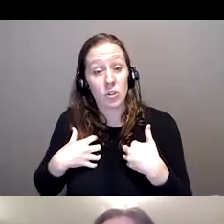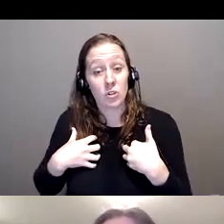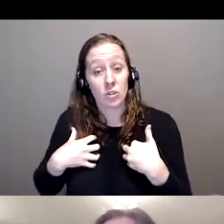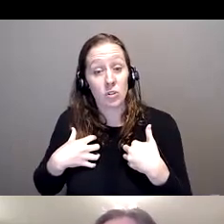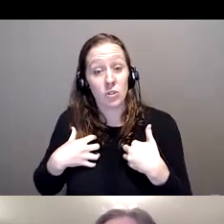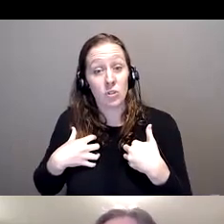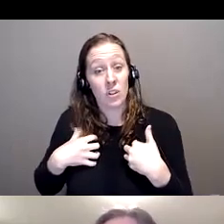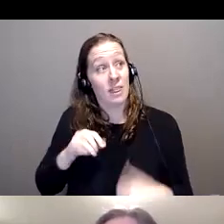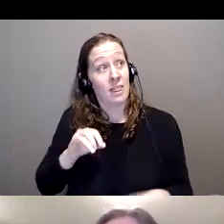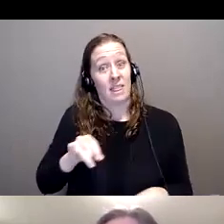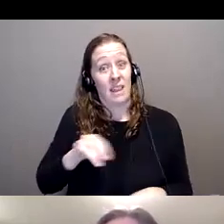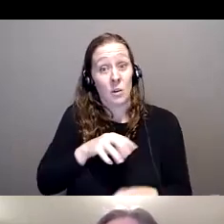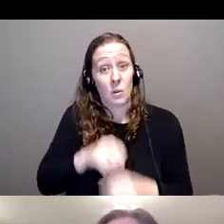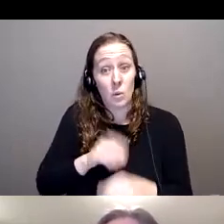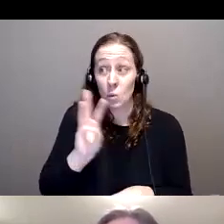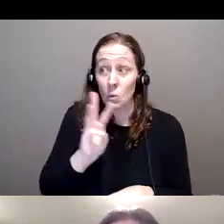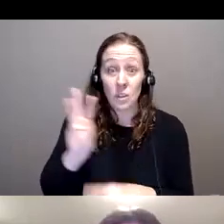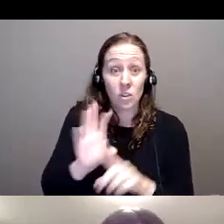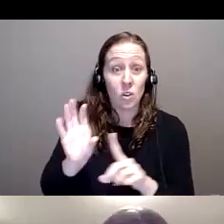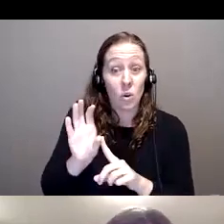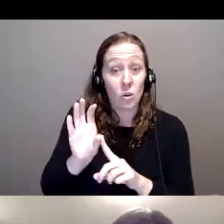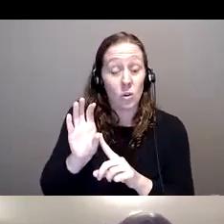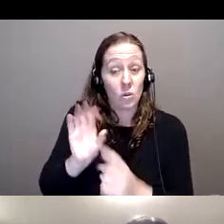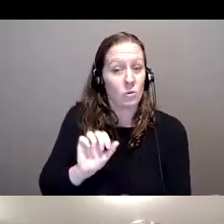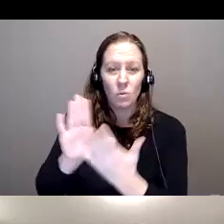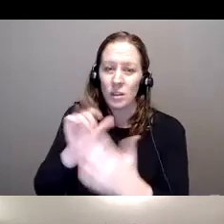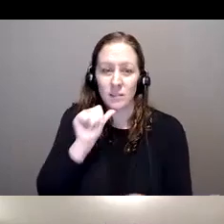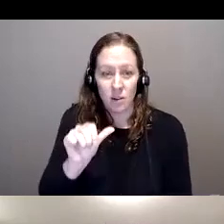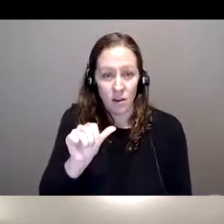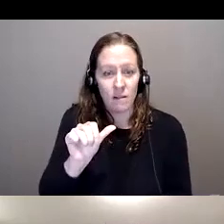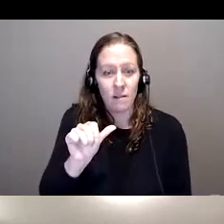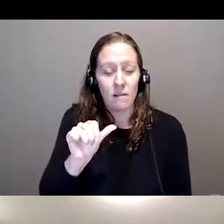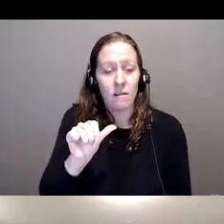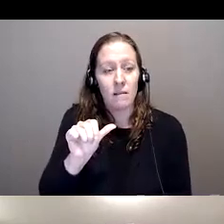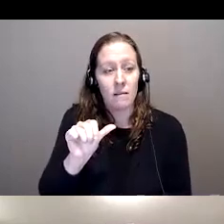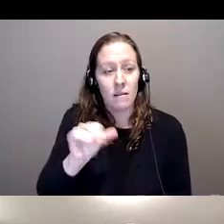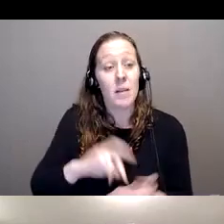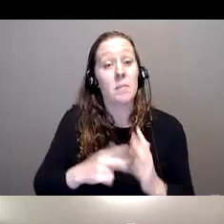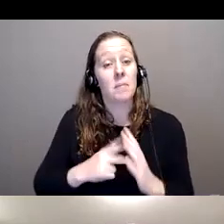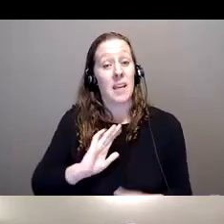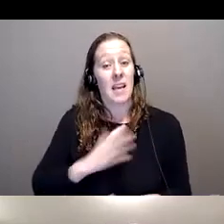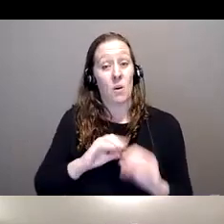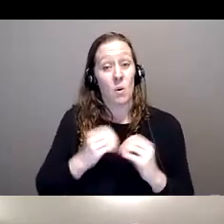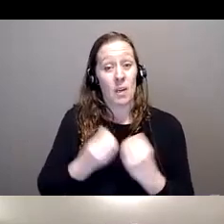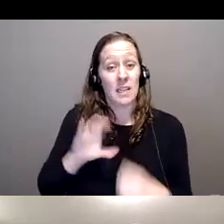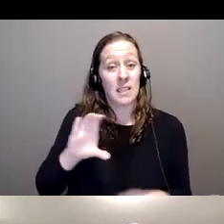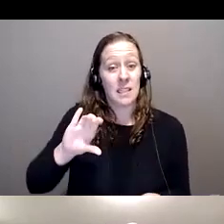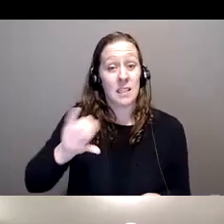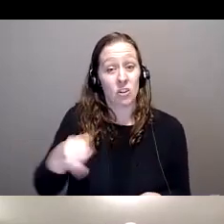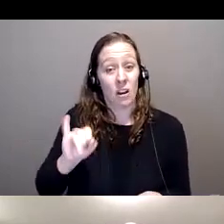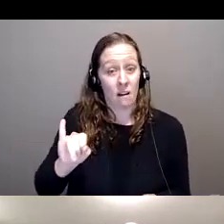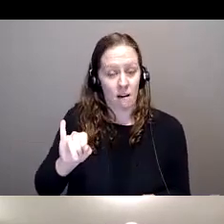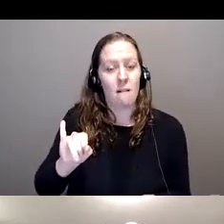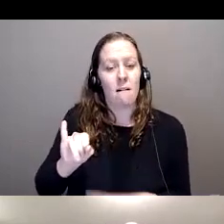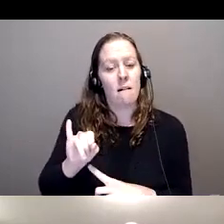most Western cultural ways. So as an organization, CJI continues to seek to